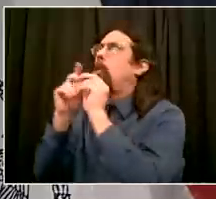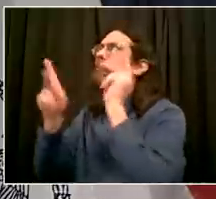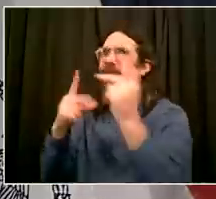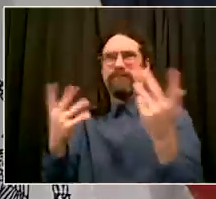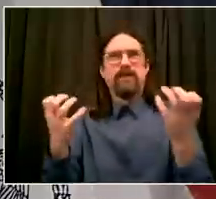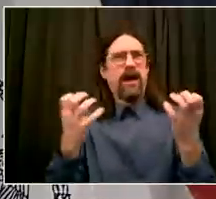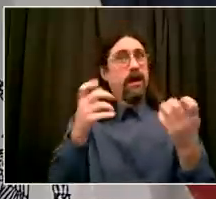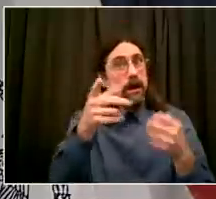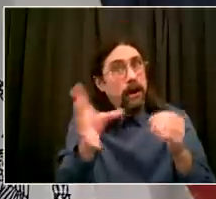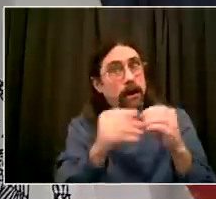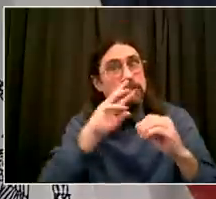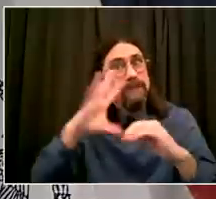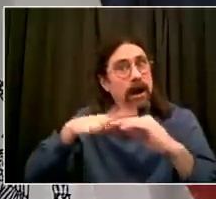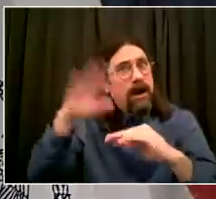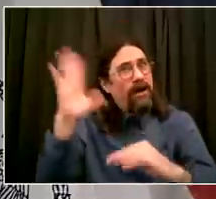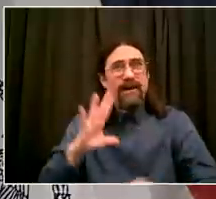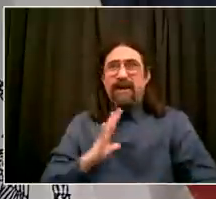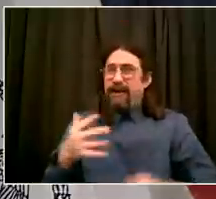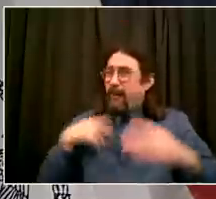week.